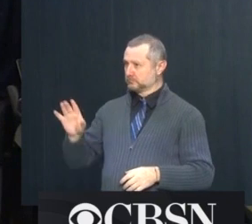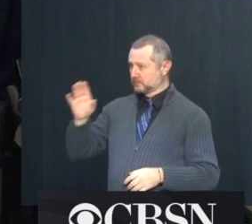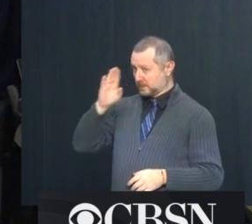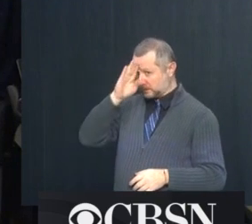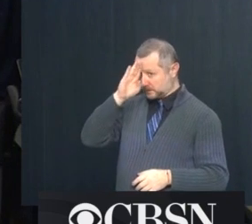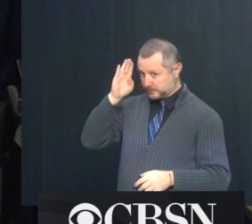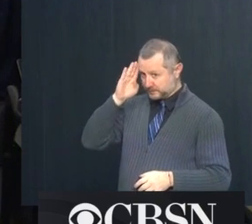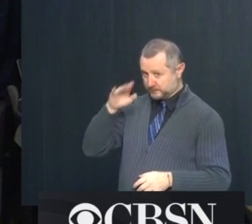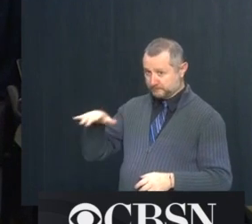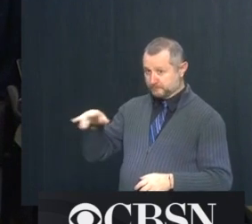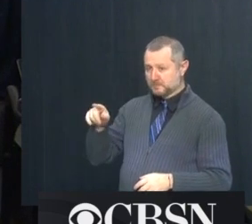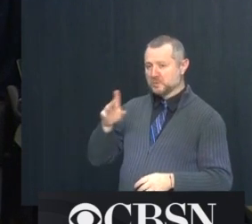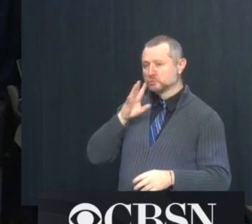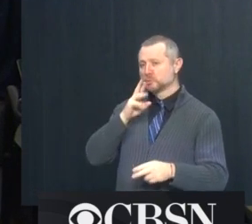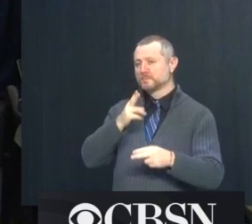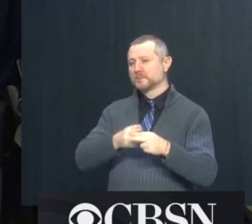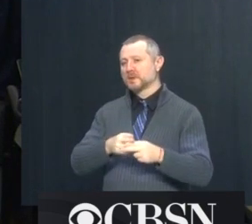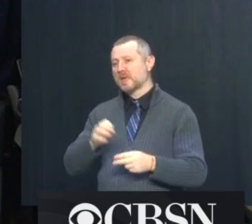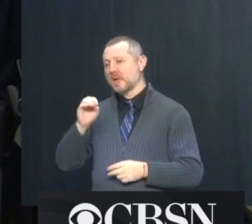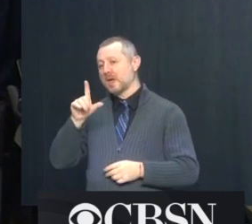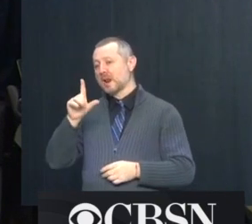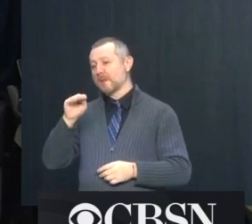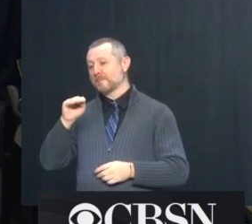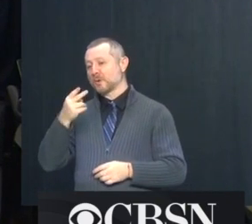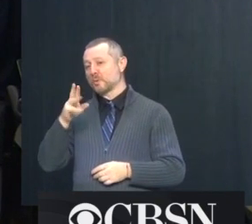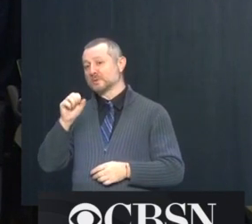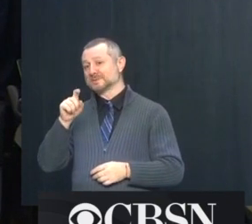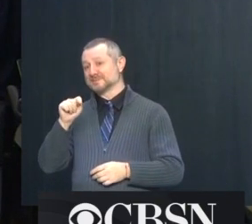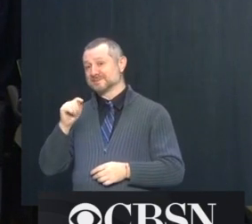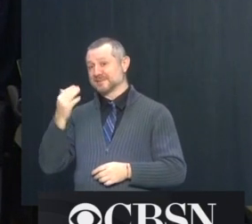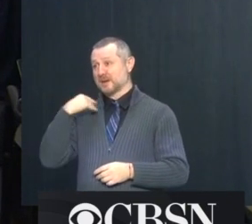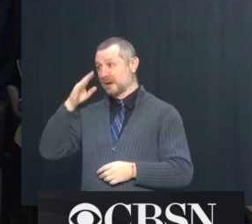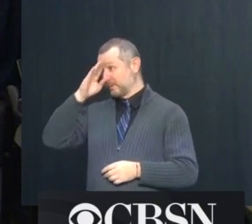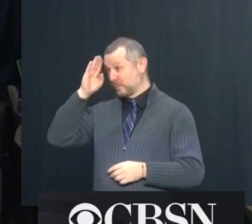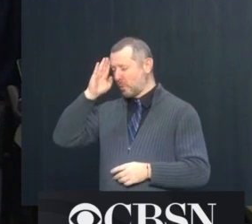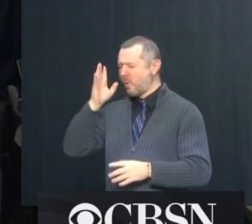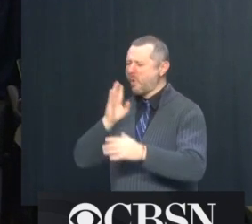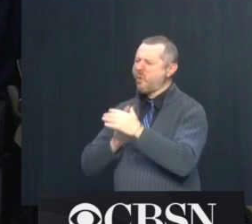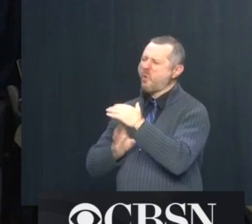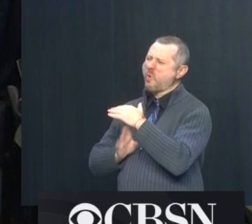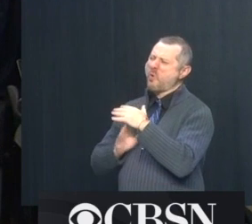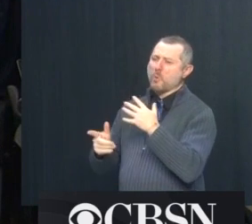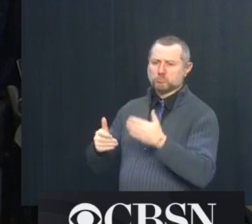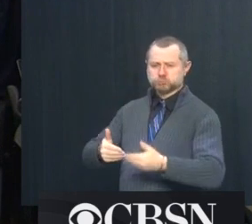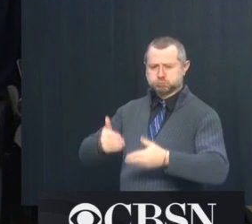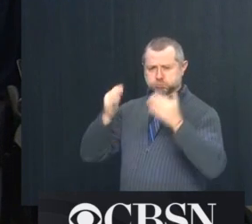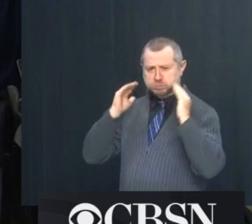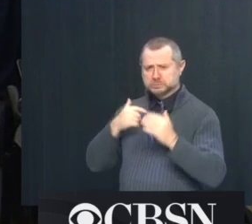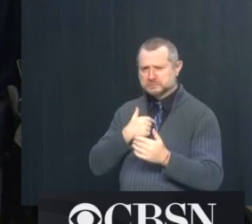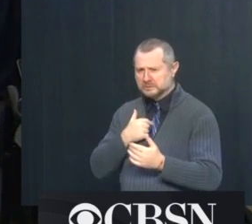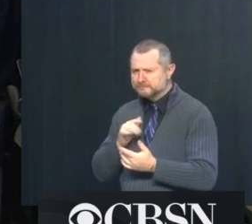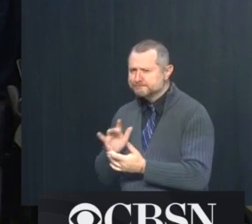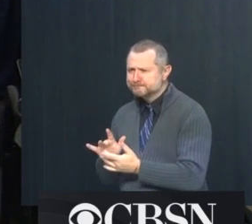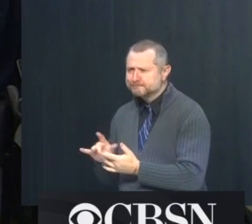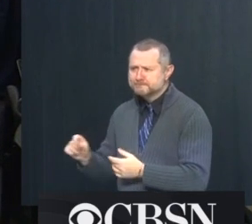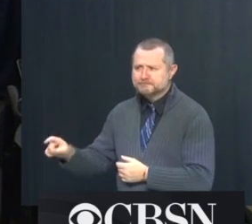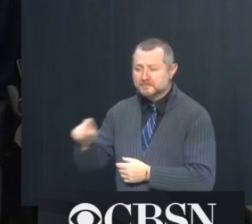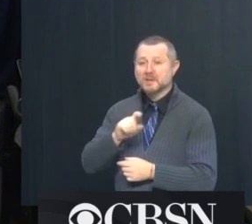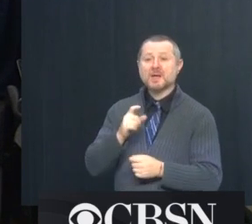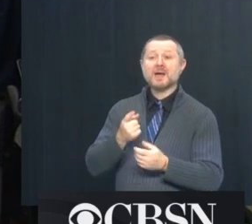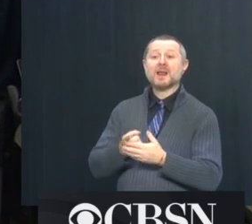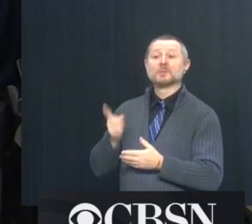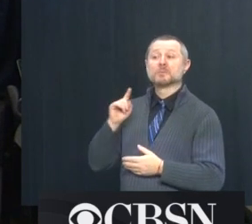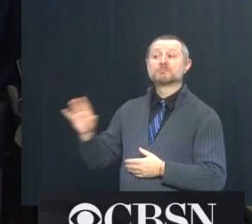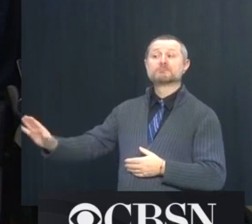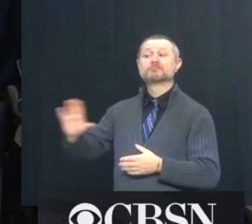You mentioned Elmhurst. These were the hospitals that were most overwhelmed at the peak of the pandemic. We spoke to a number of them last week, and they talked about